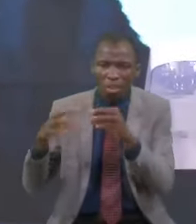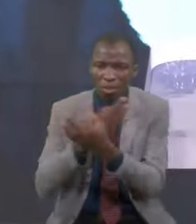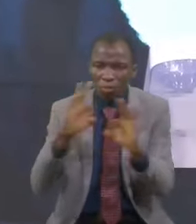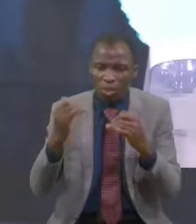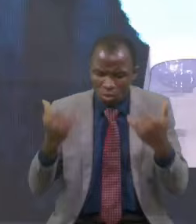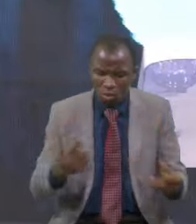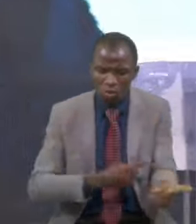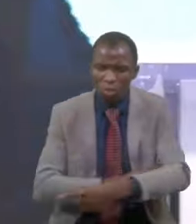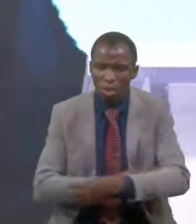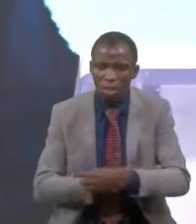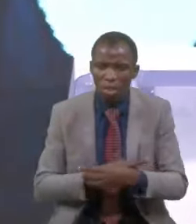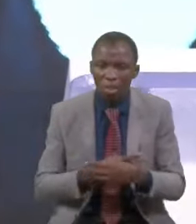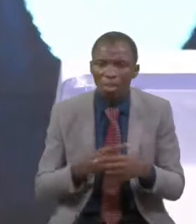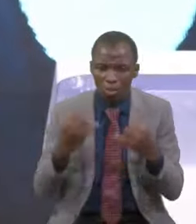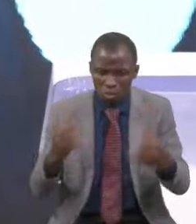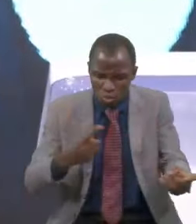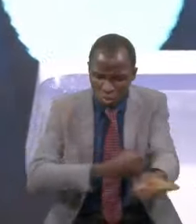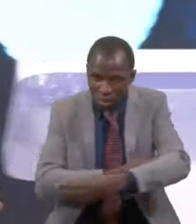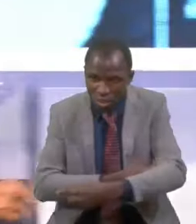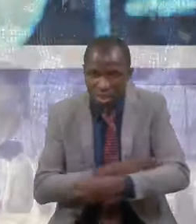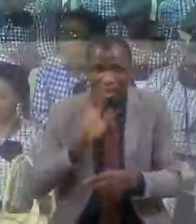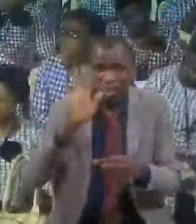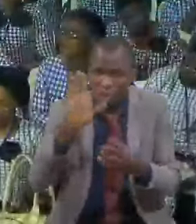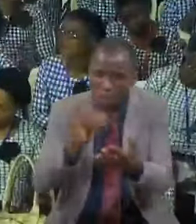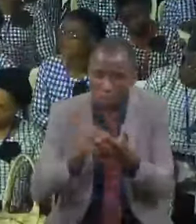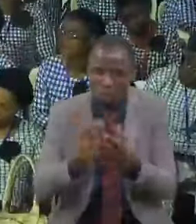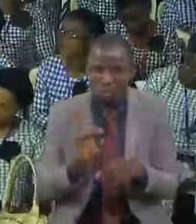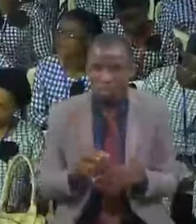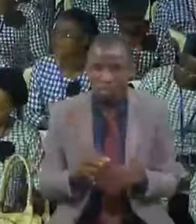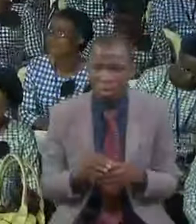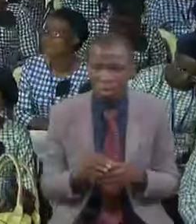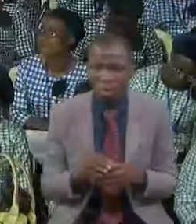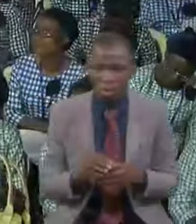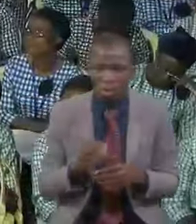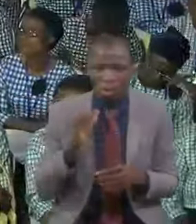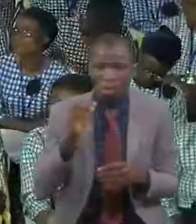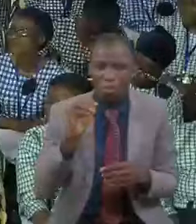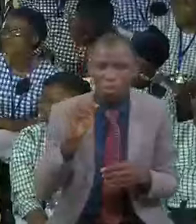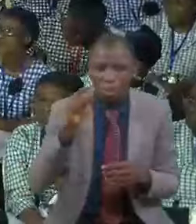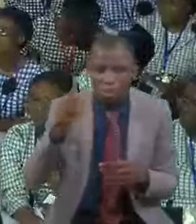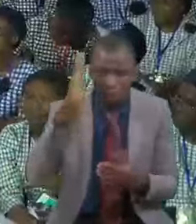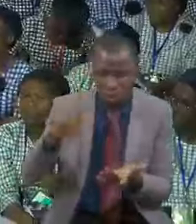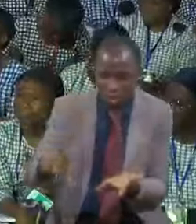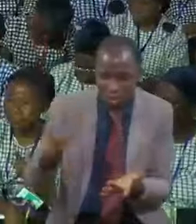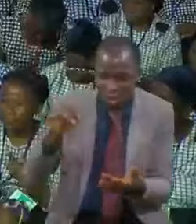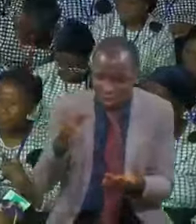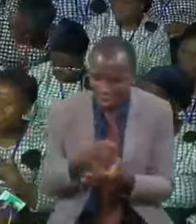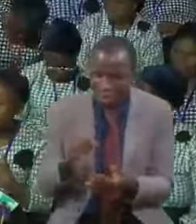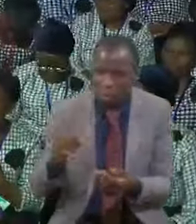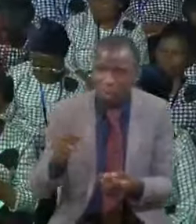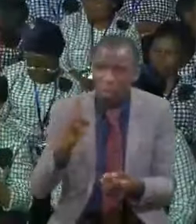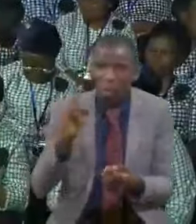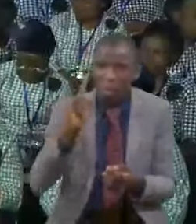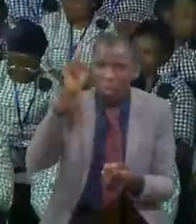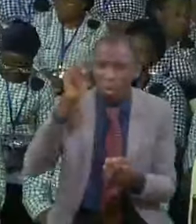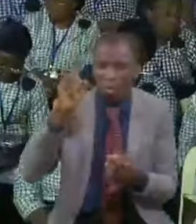today, your own. You'll pick it up like this, and then your body will